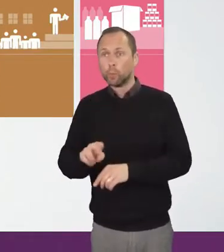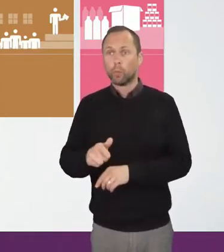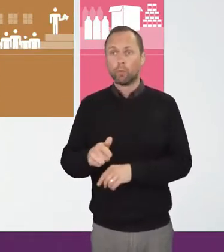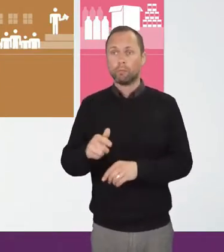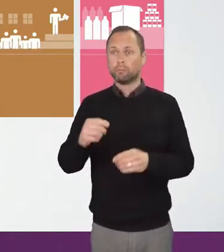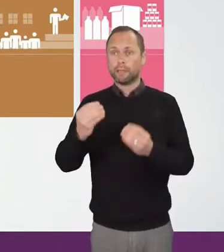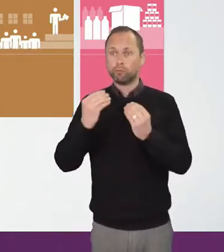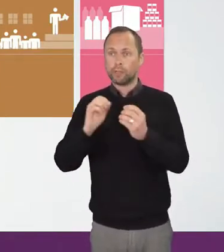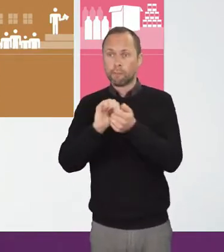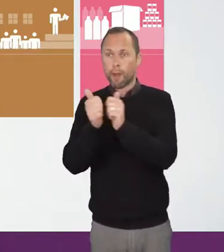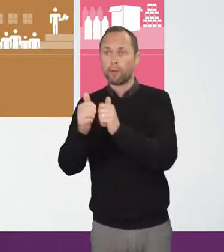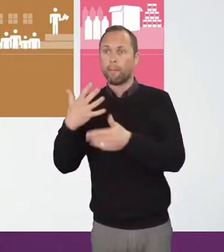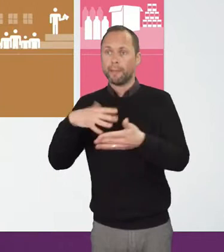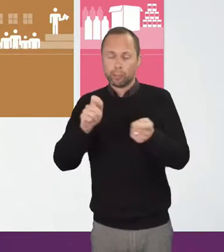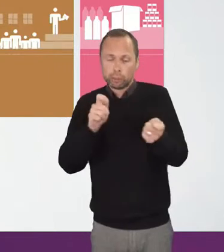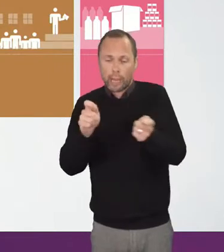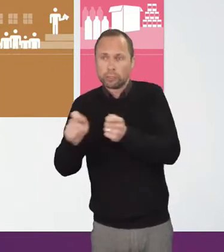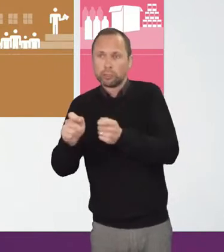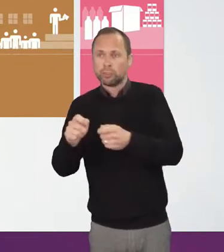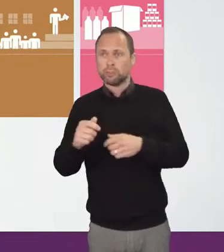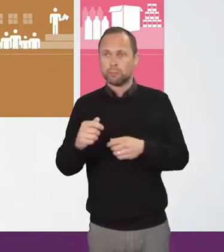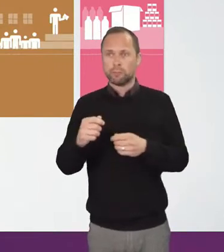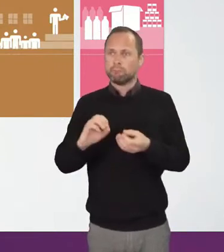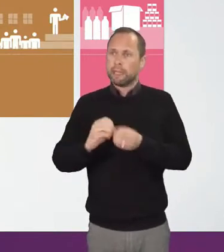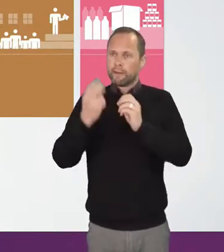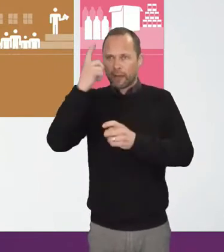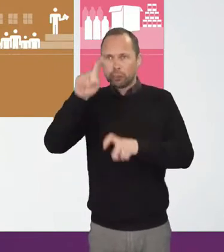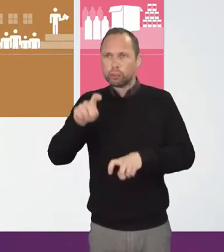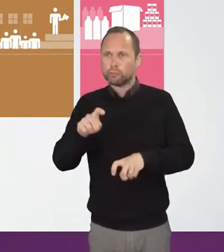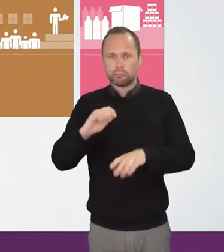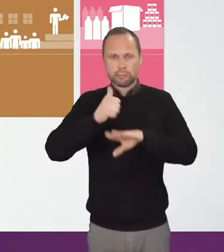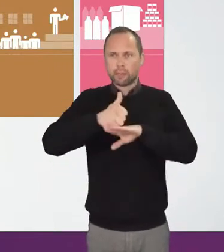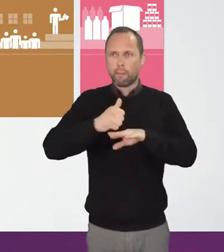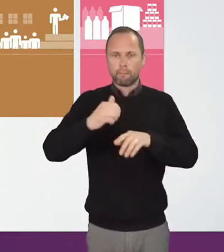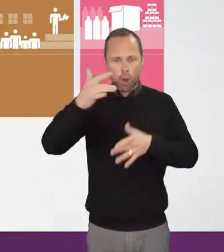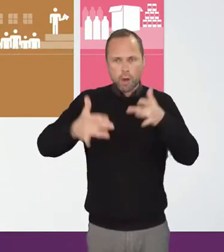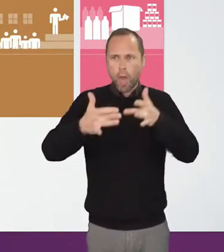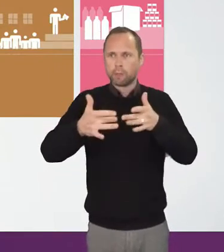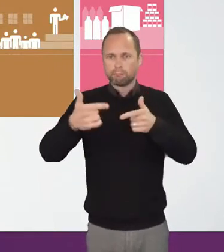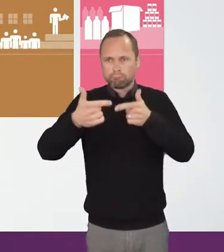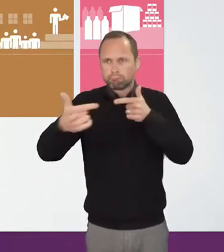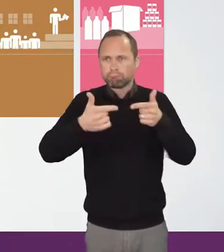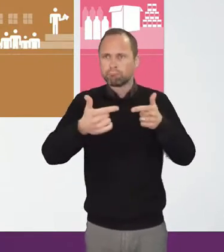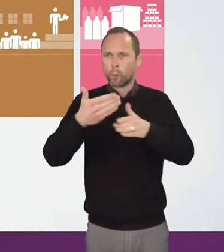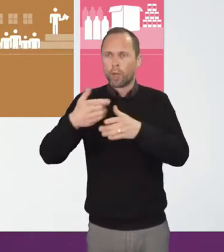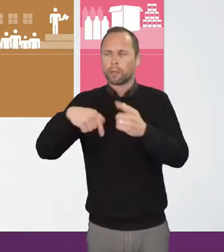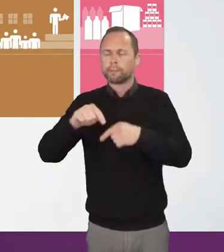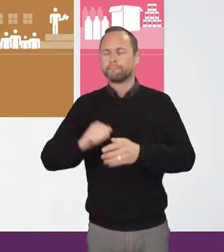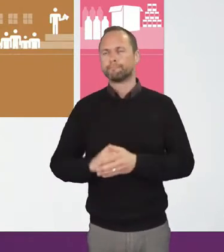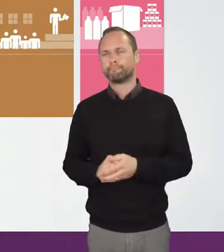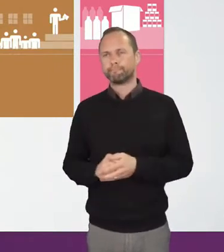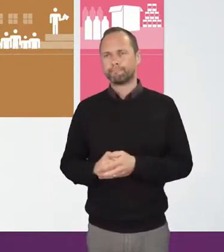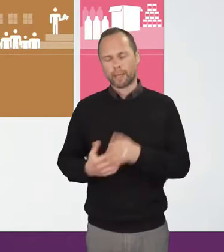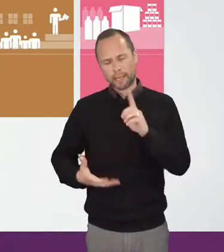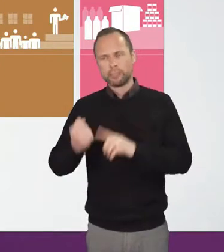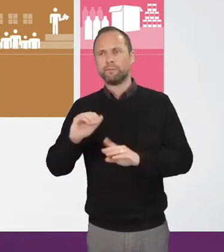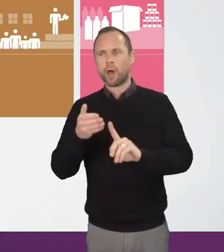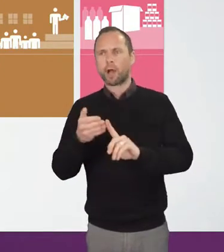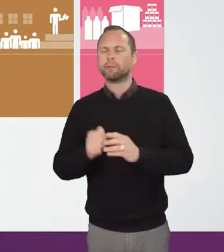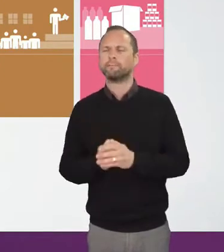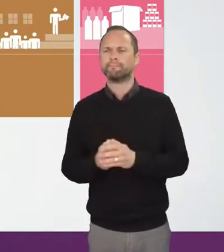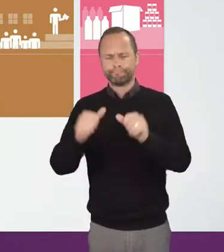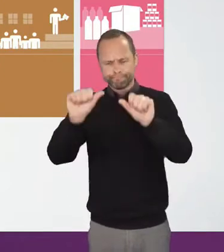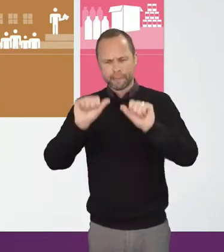education partners. And praise God, we surpassed that target. Justice Ministries